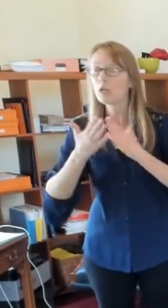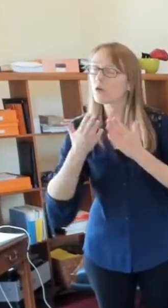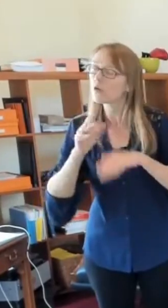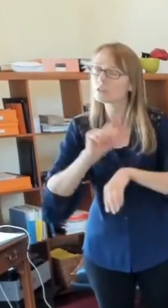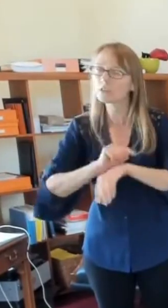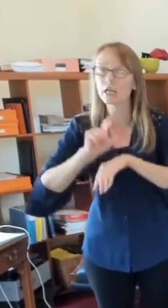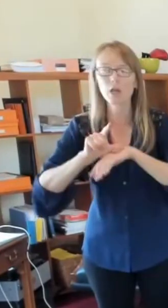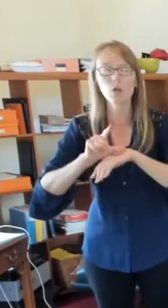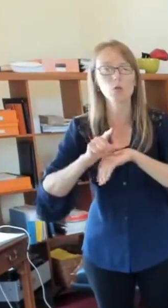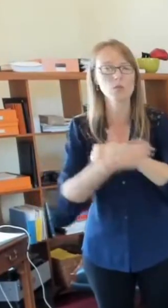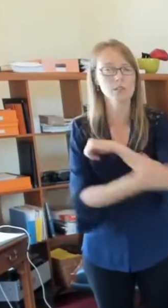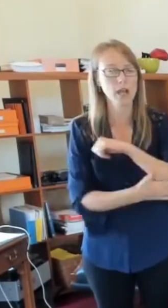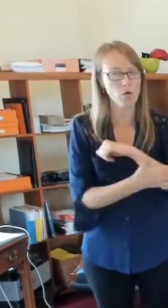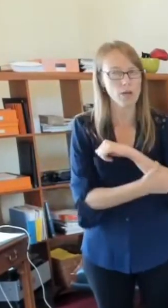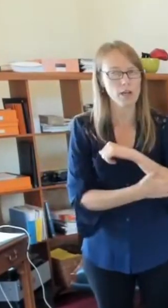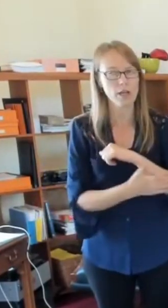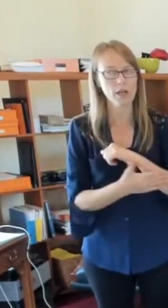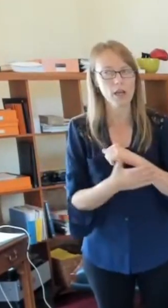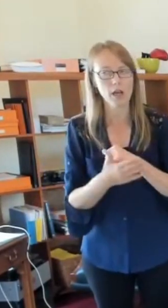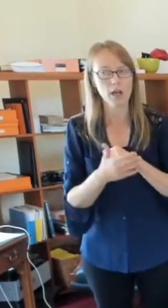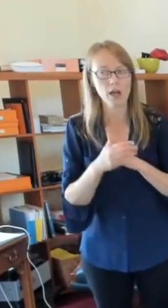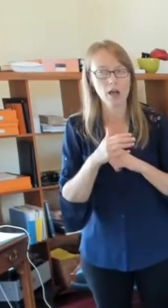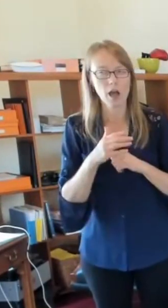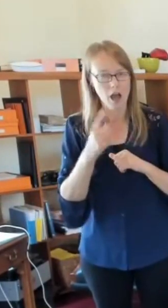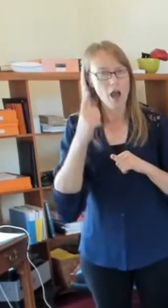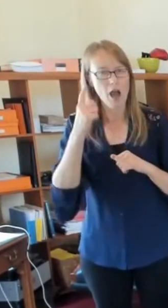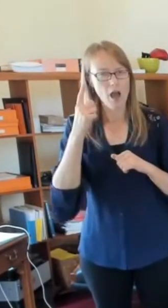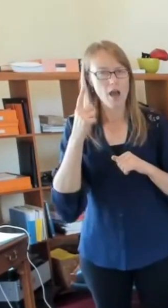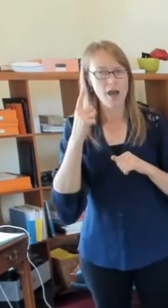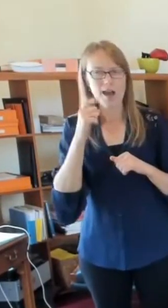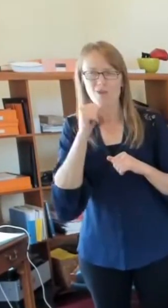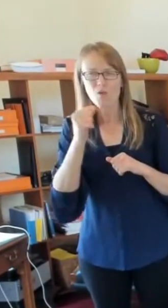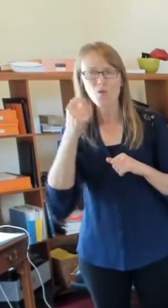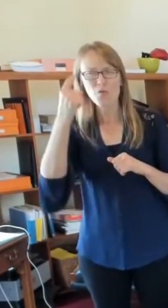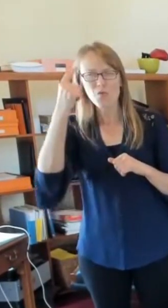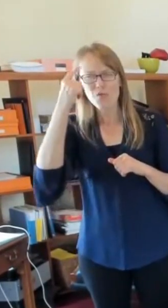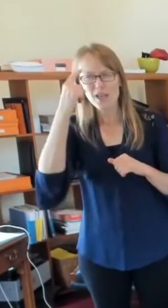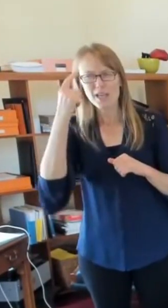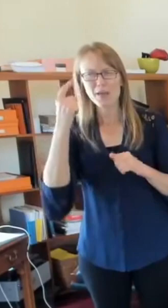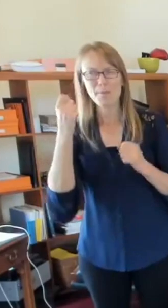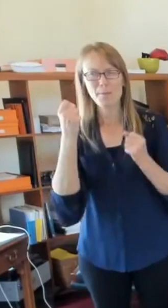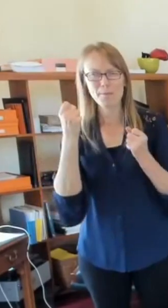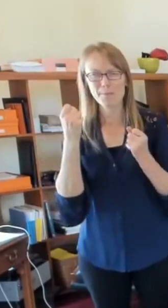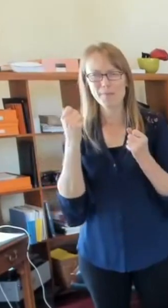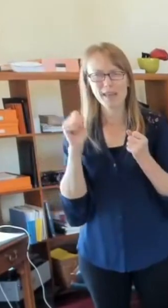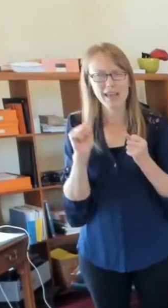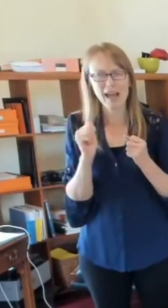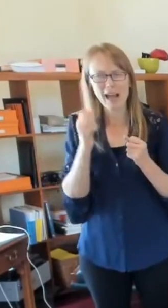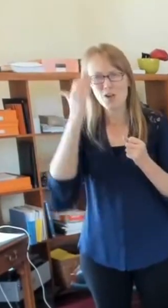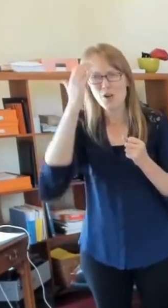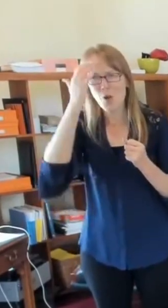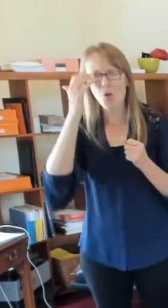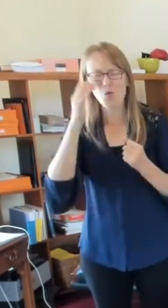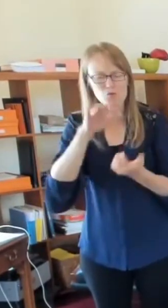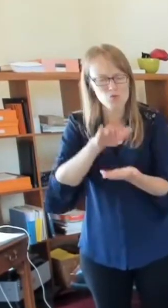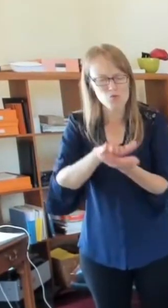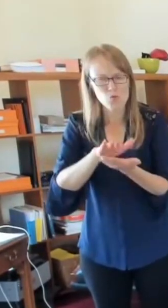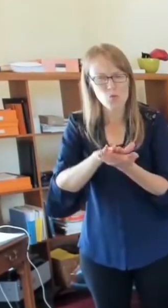are 100% in person. I'm sure there are some, as soon as I say that, but most of them have